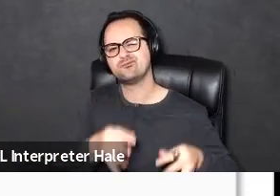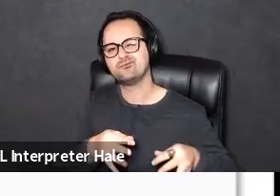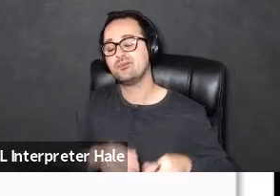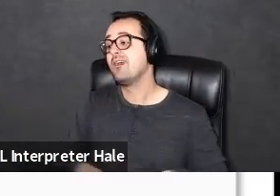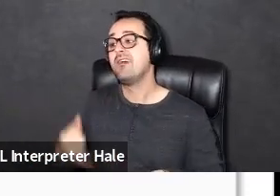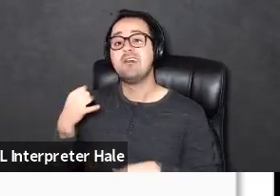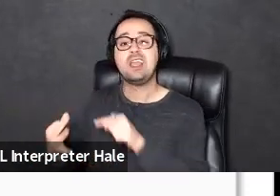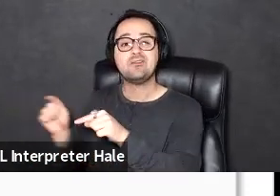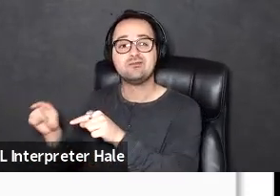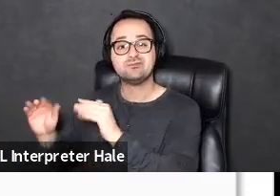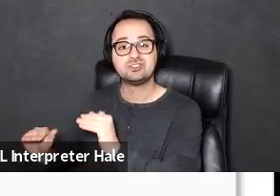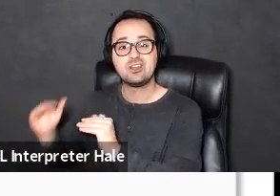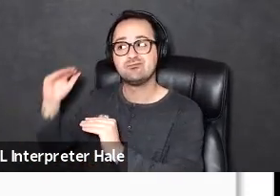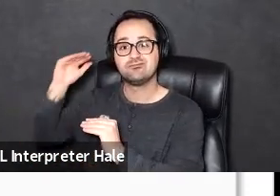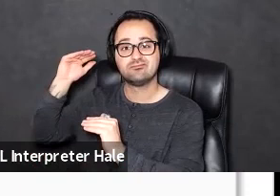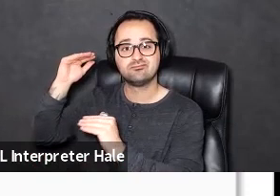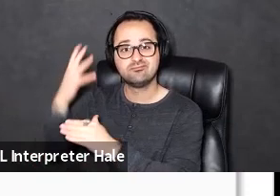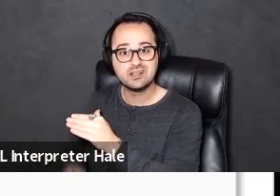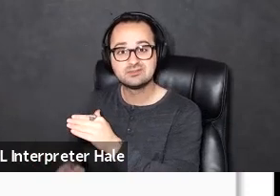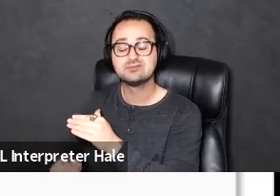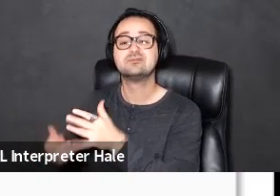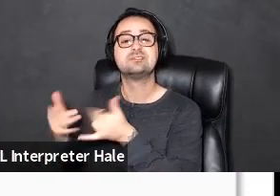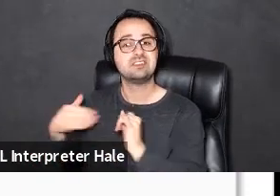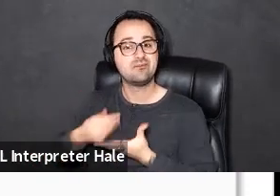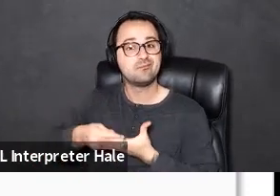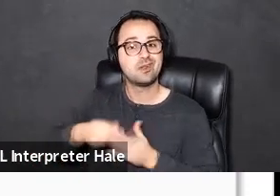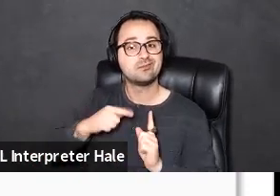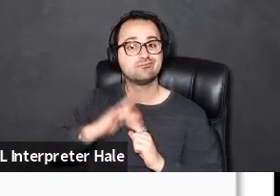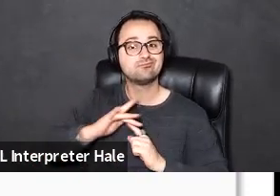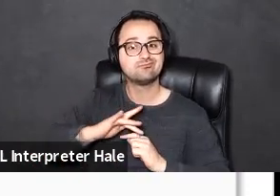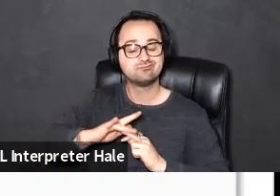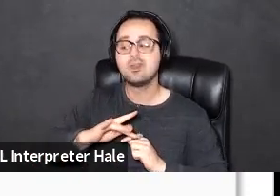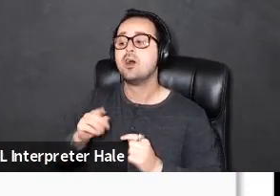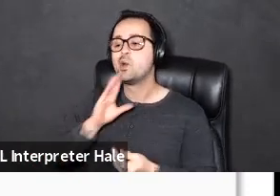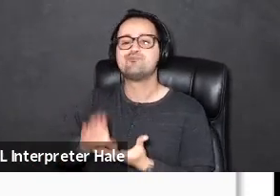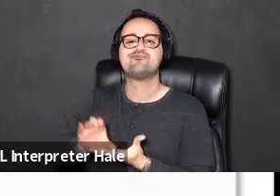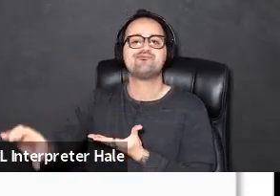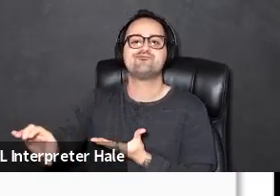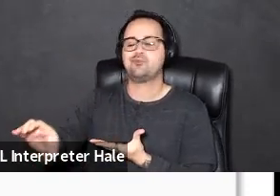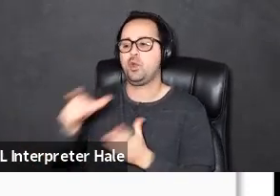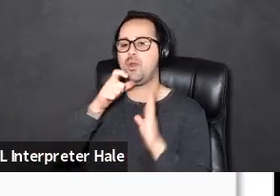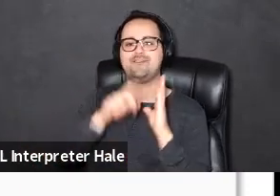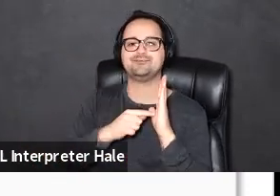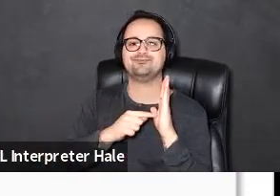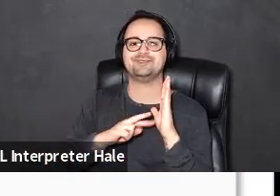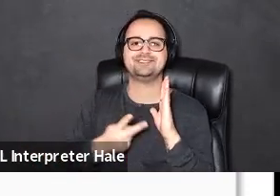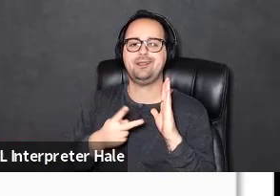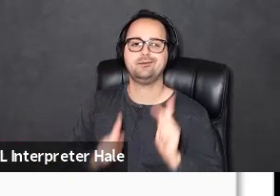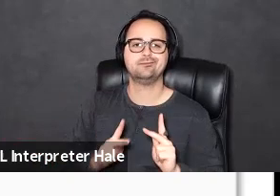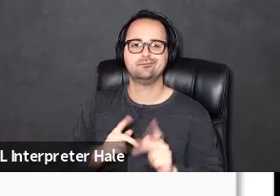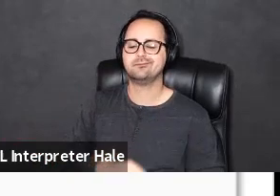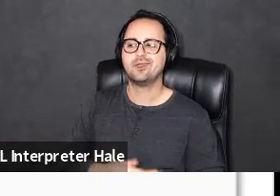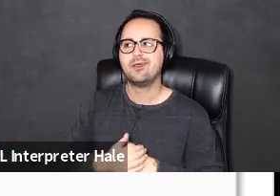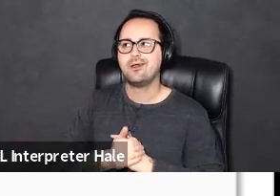adult, passes and there's money still in the trust, then that just passes to whoever named as a contingent beneficiary. There is